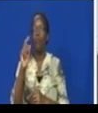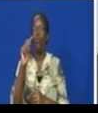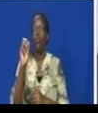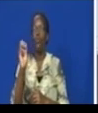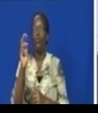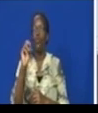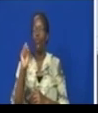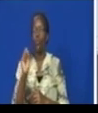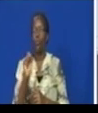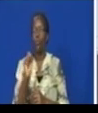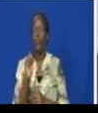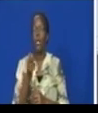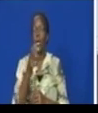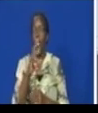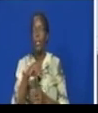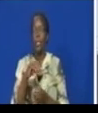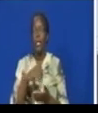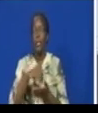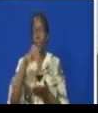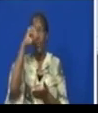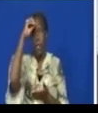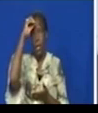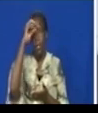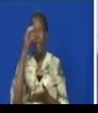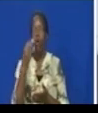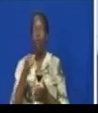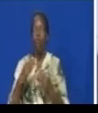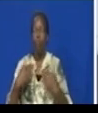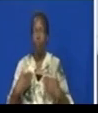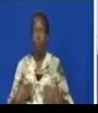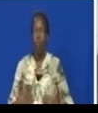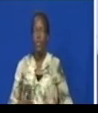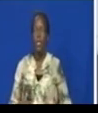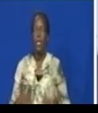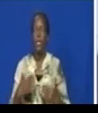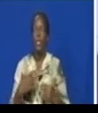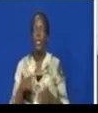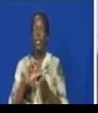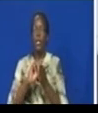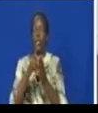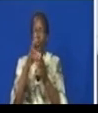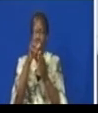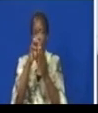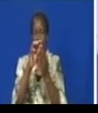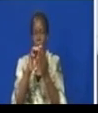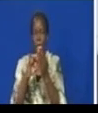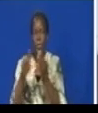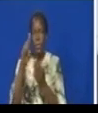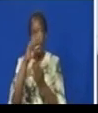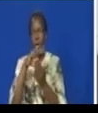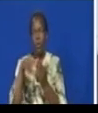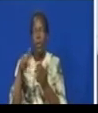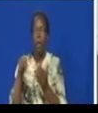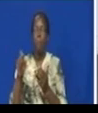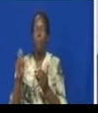motion is the study of bodies that trace circular paths. Now, when